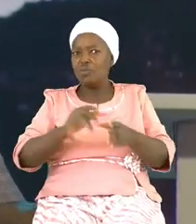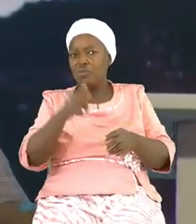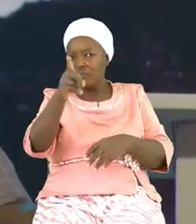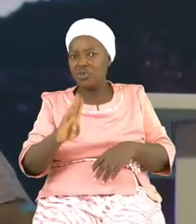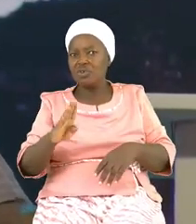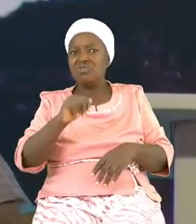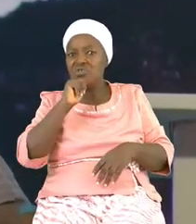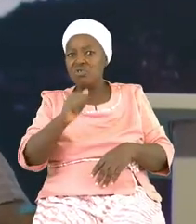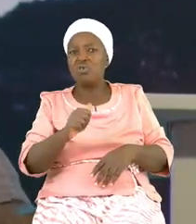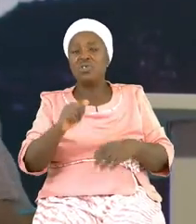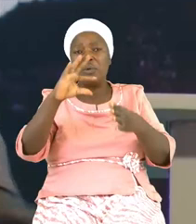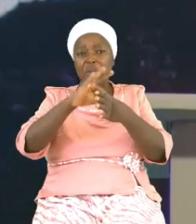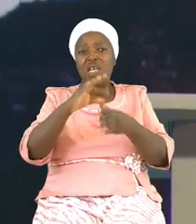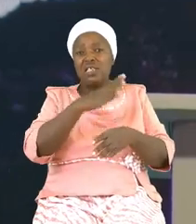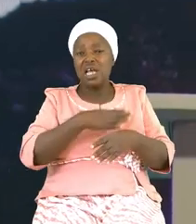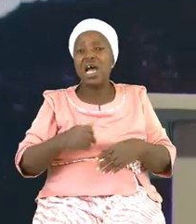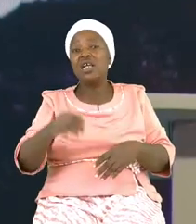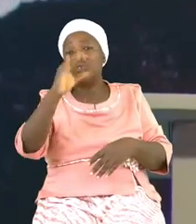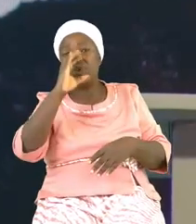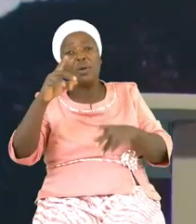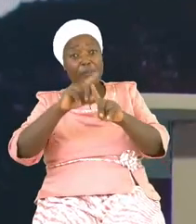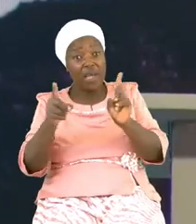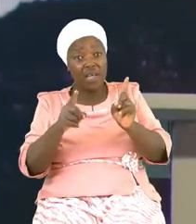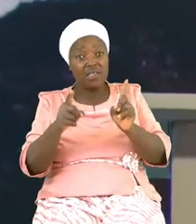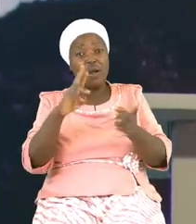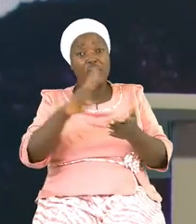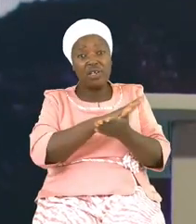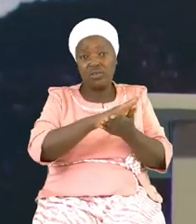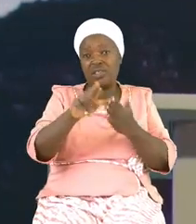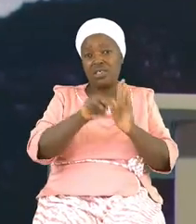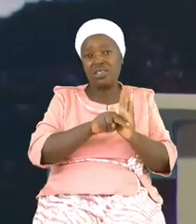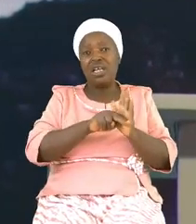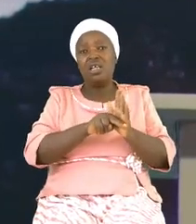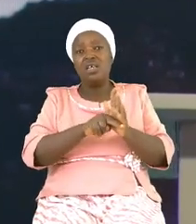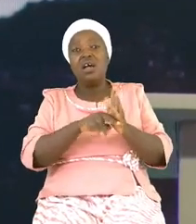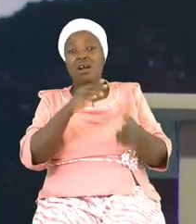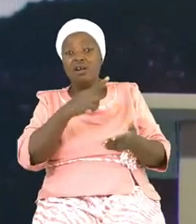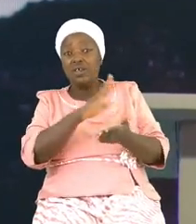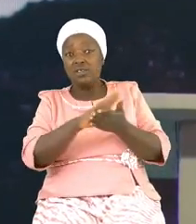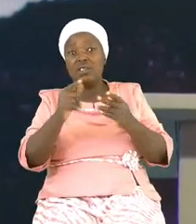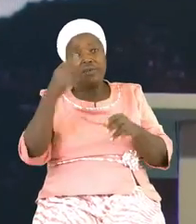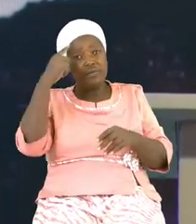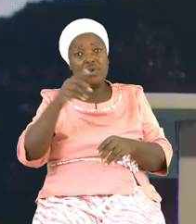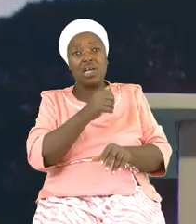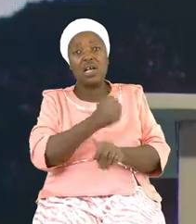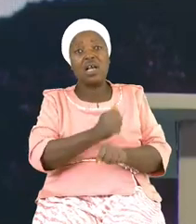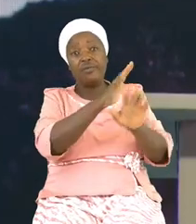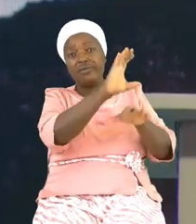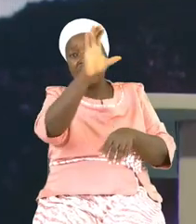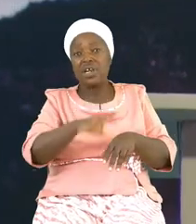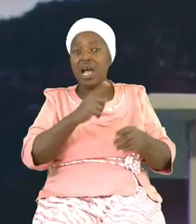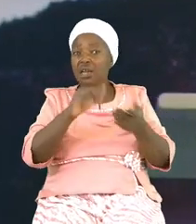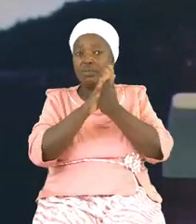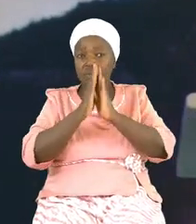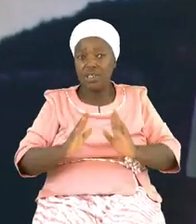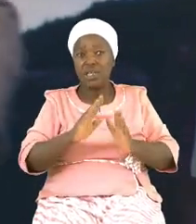meat and drink, but righteousness, righteousness from Calvary, and peace,